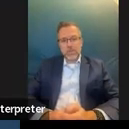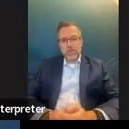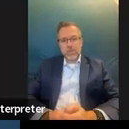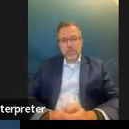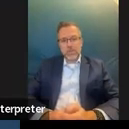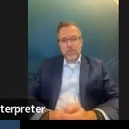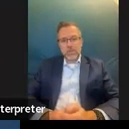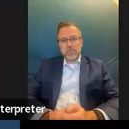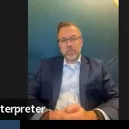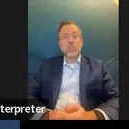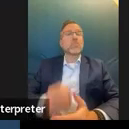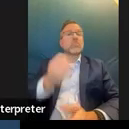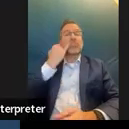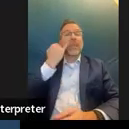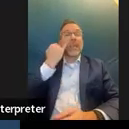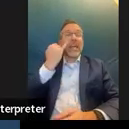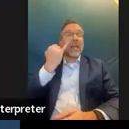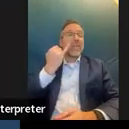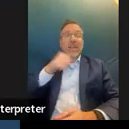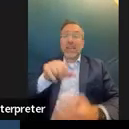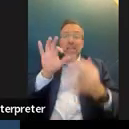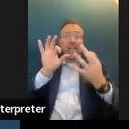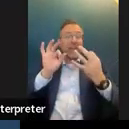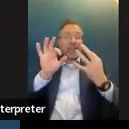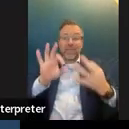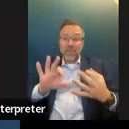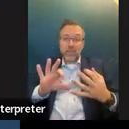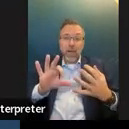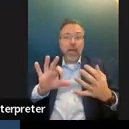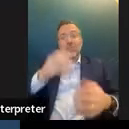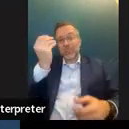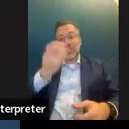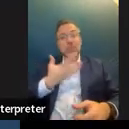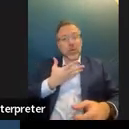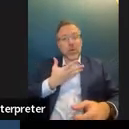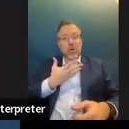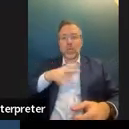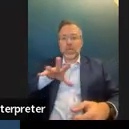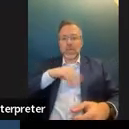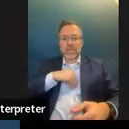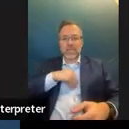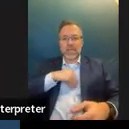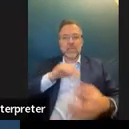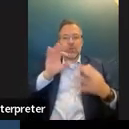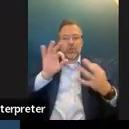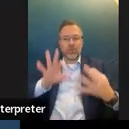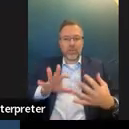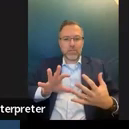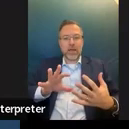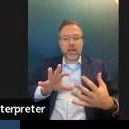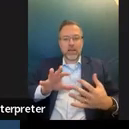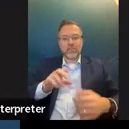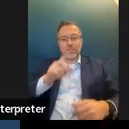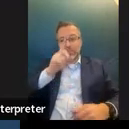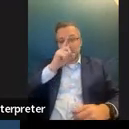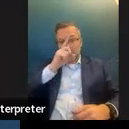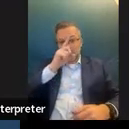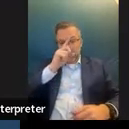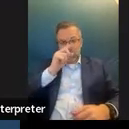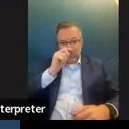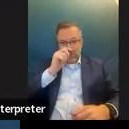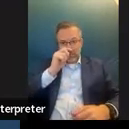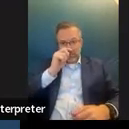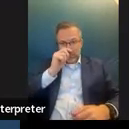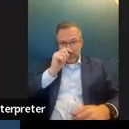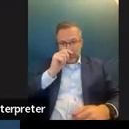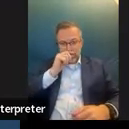Anybody else digs into it and you have feedback or thoughts around it, let us know. We take your feedback very, very seriously. Oh, yes, I have taught in